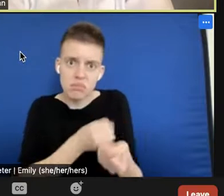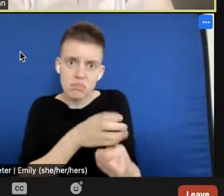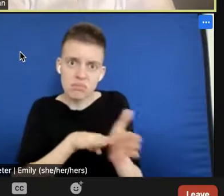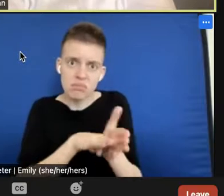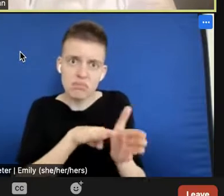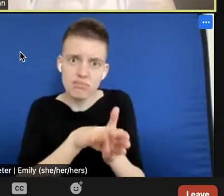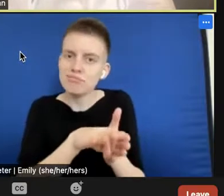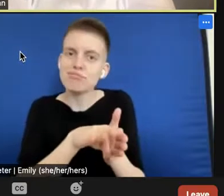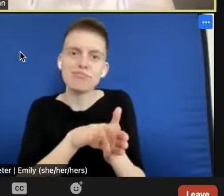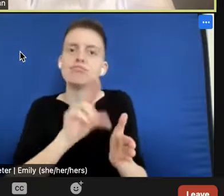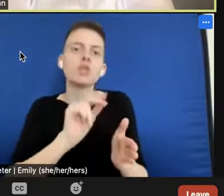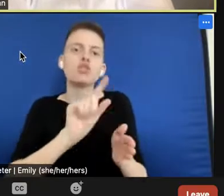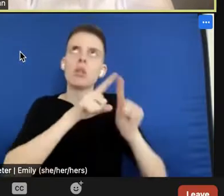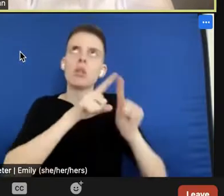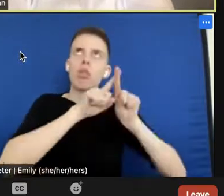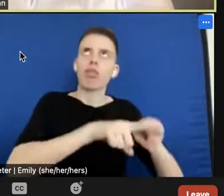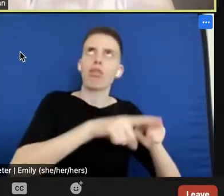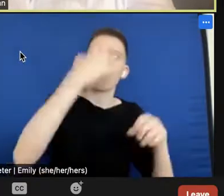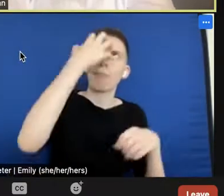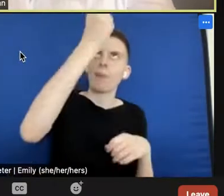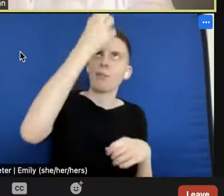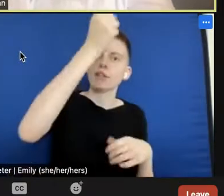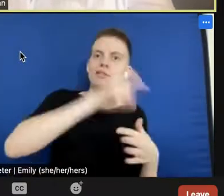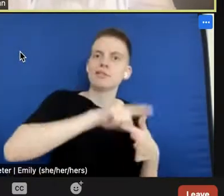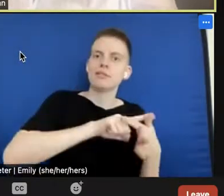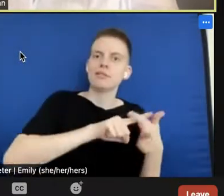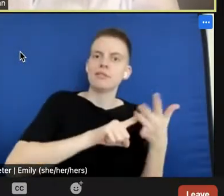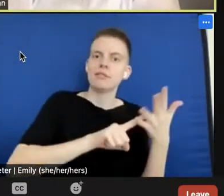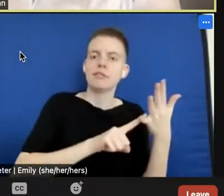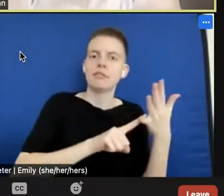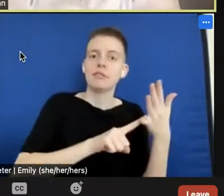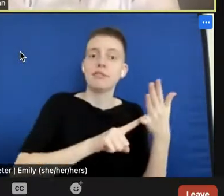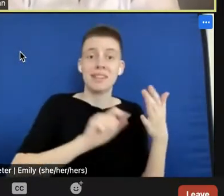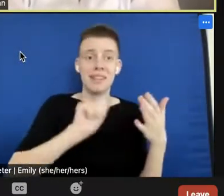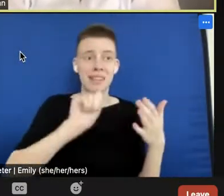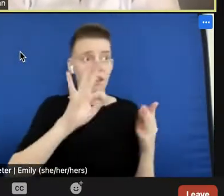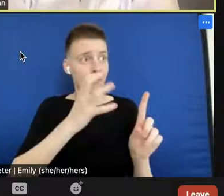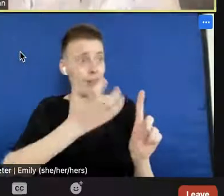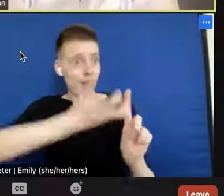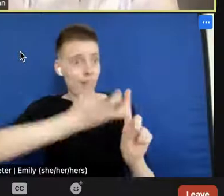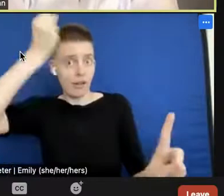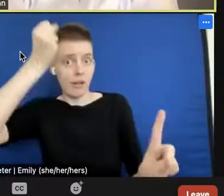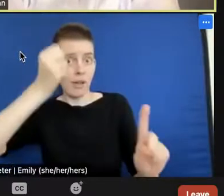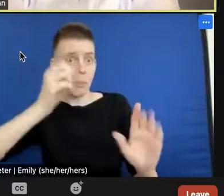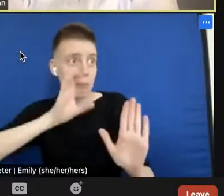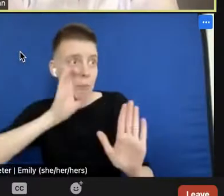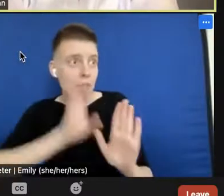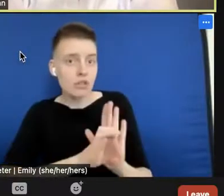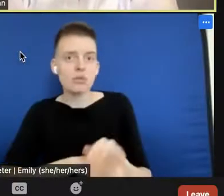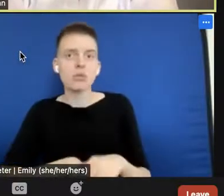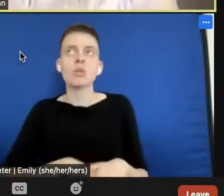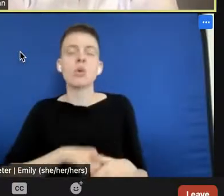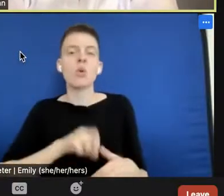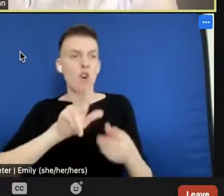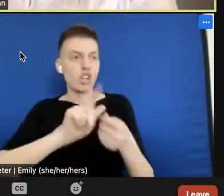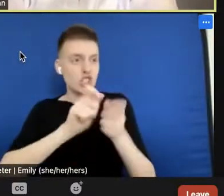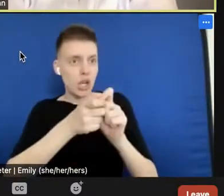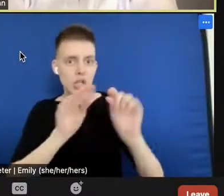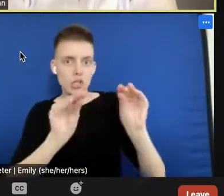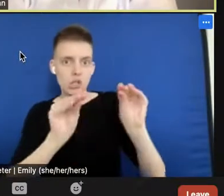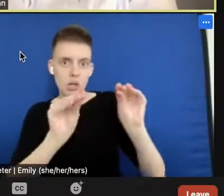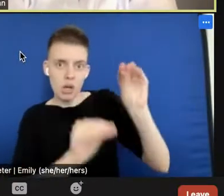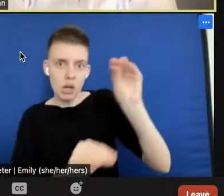motor memory. So then if you can remove those or change them in some way so that they're not so